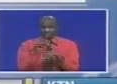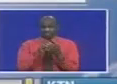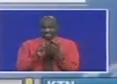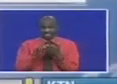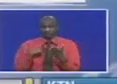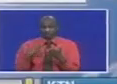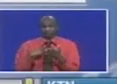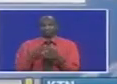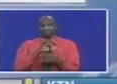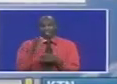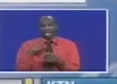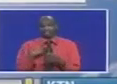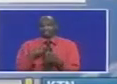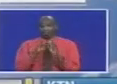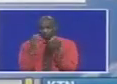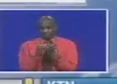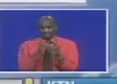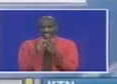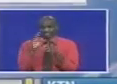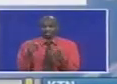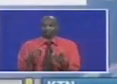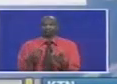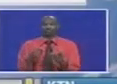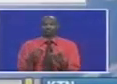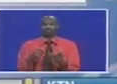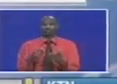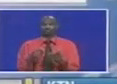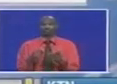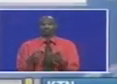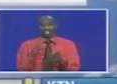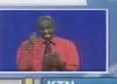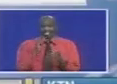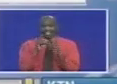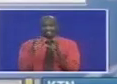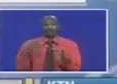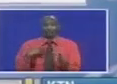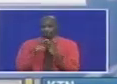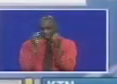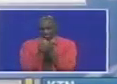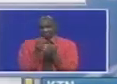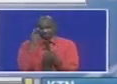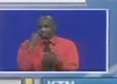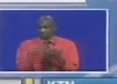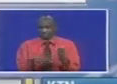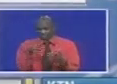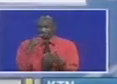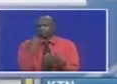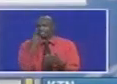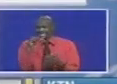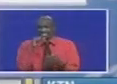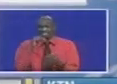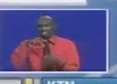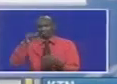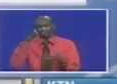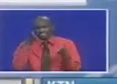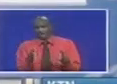Country Director of World Vision, Nick Wasuna, and we are talking about Turkana especially. If you can just tell us what is the